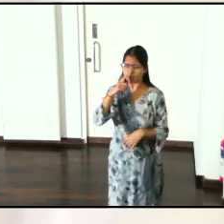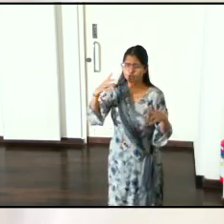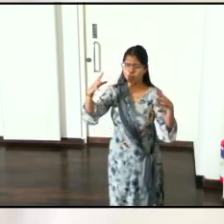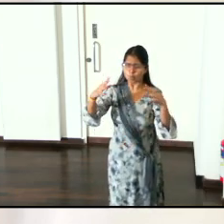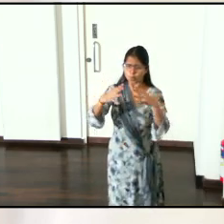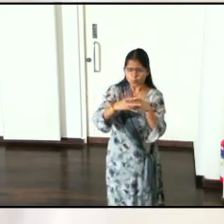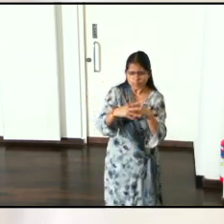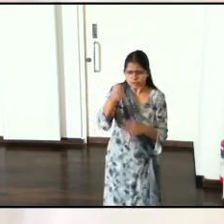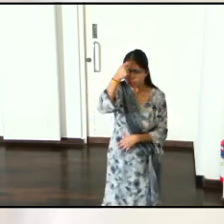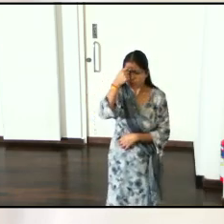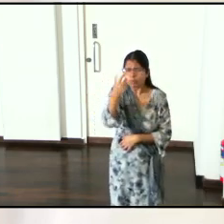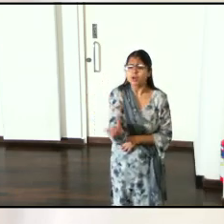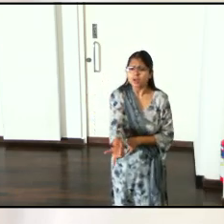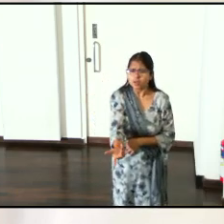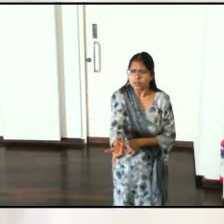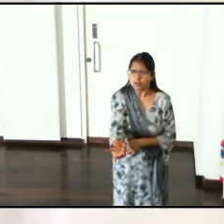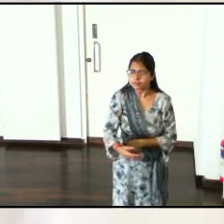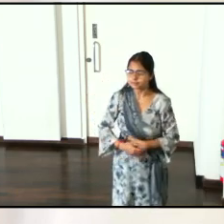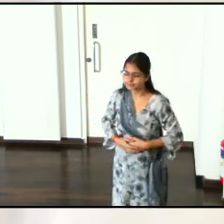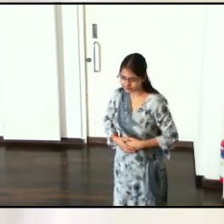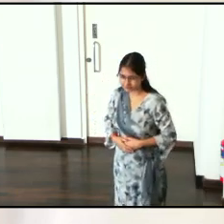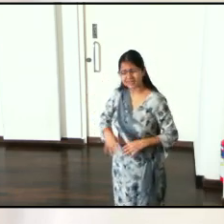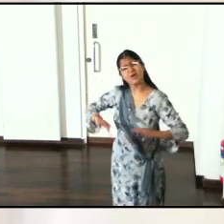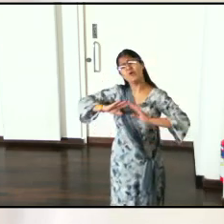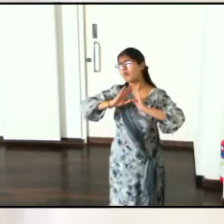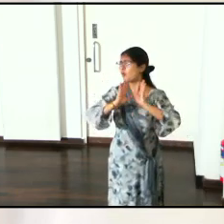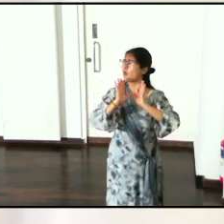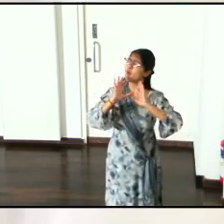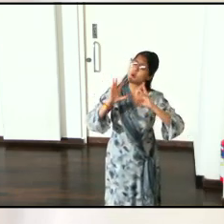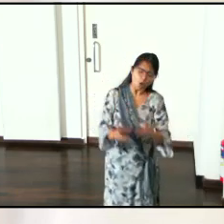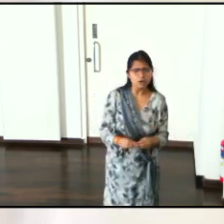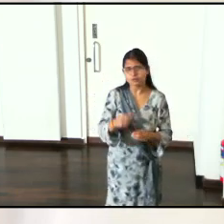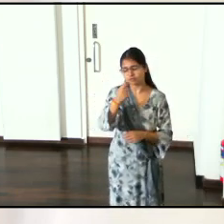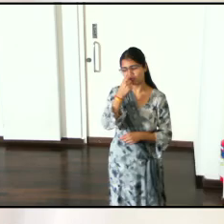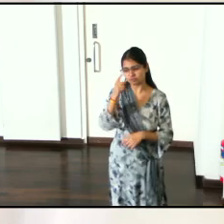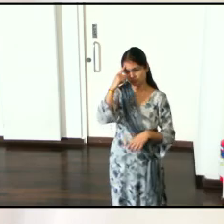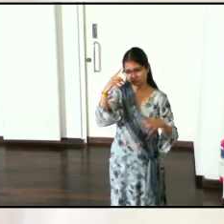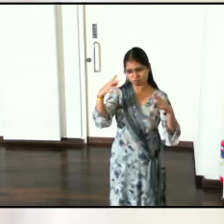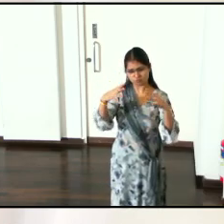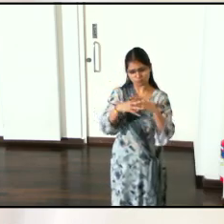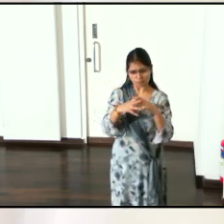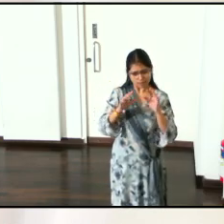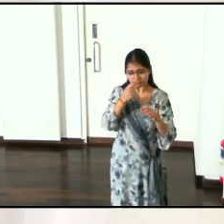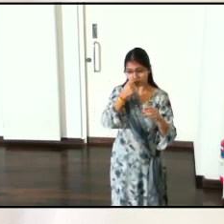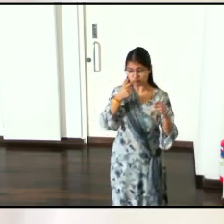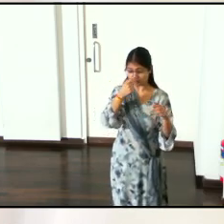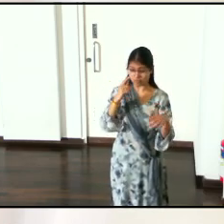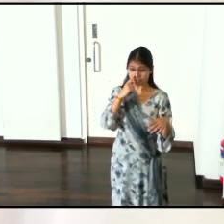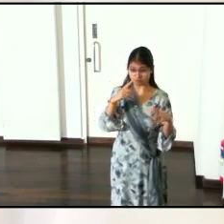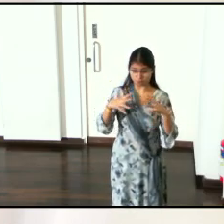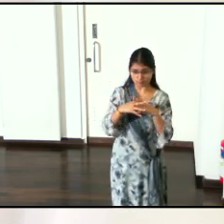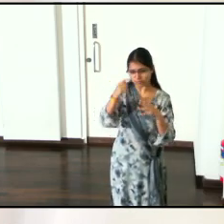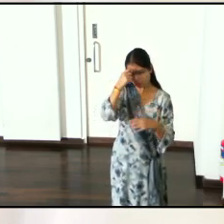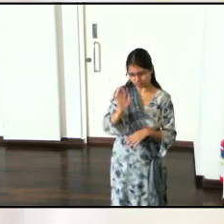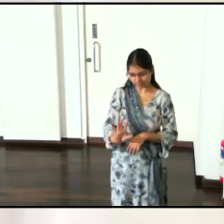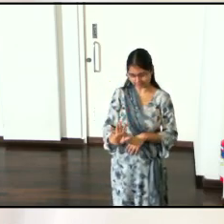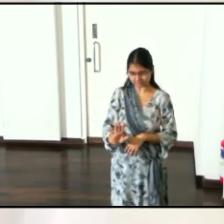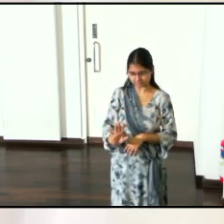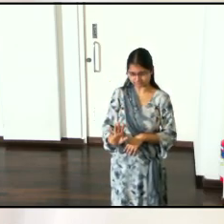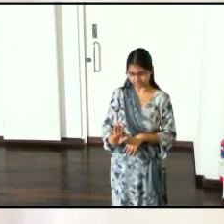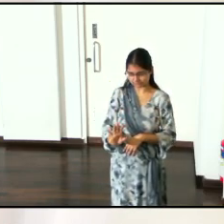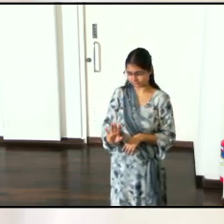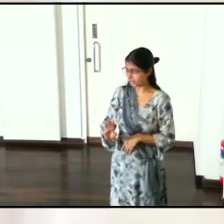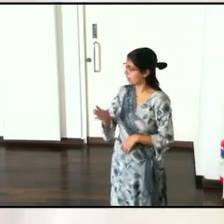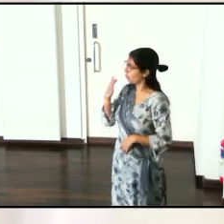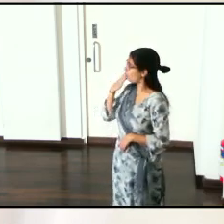issue, right? Everything is a women's issue, right? And this archive is testimony to that. You